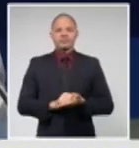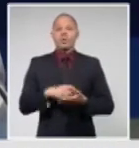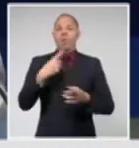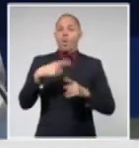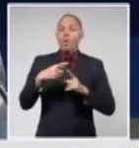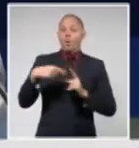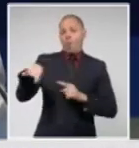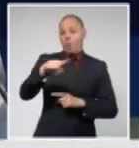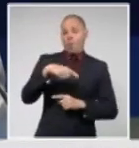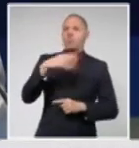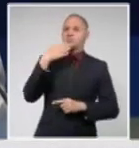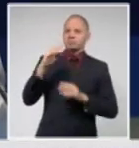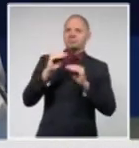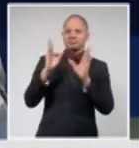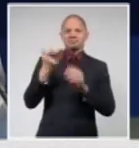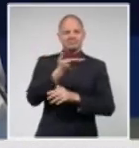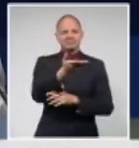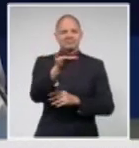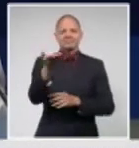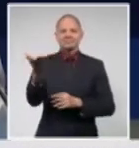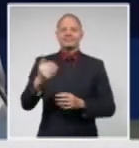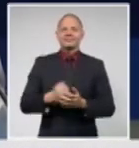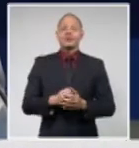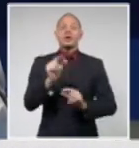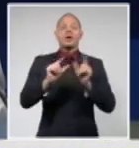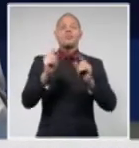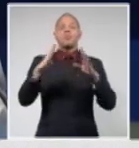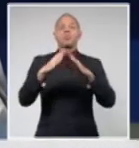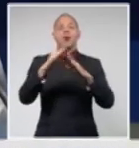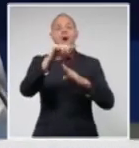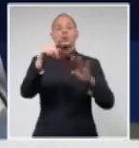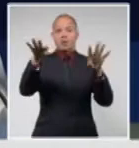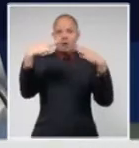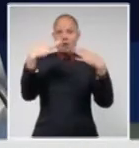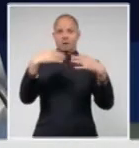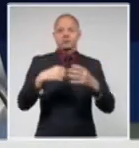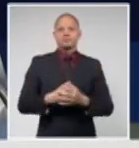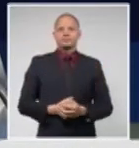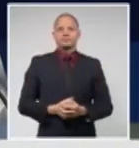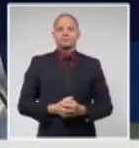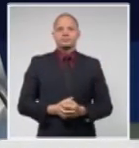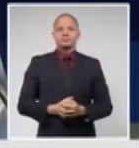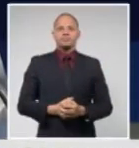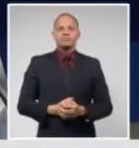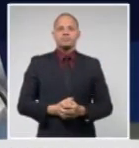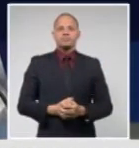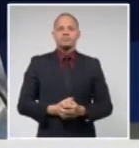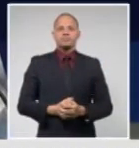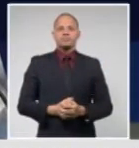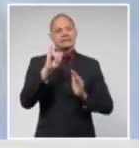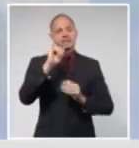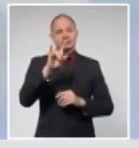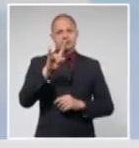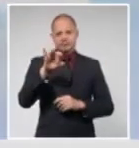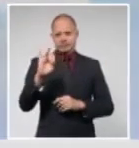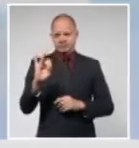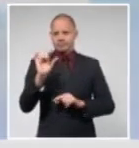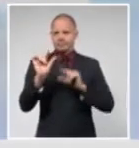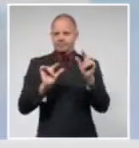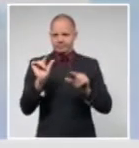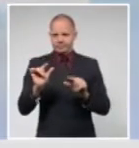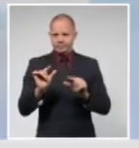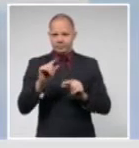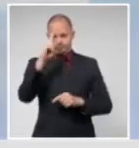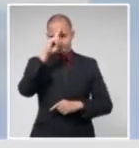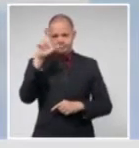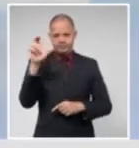to our sign language interpreter, and good morning to everyone tuned in to this briefing. Today,